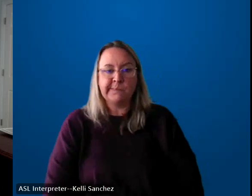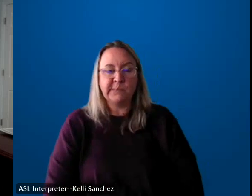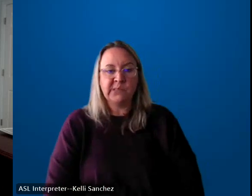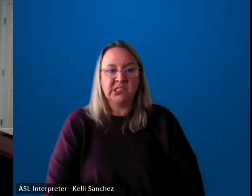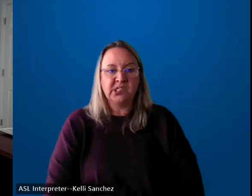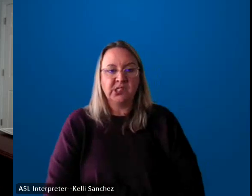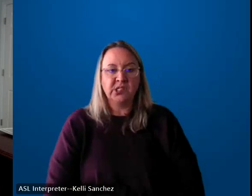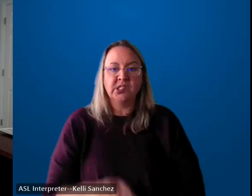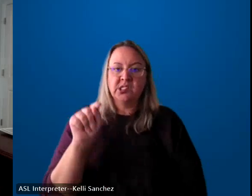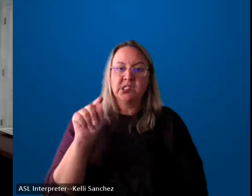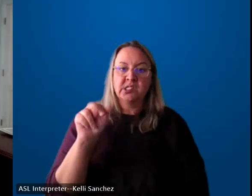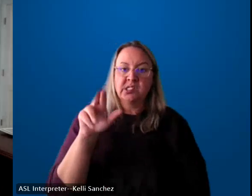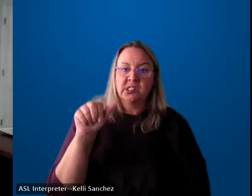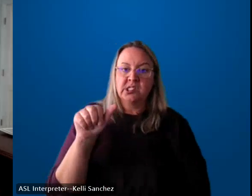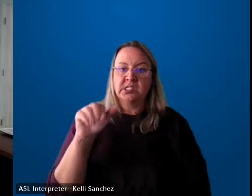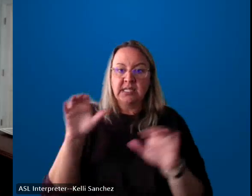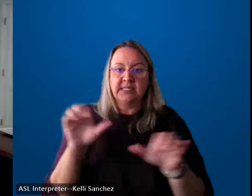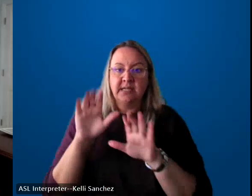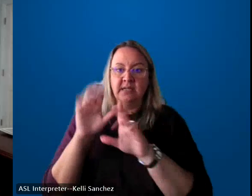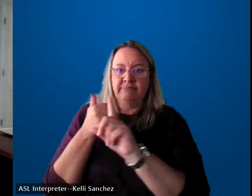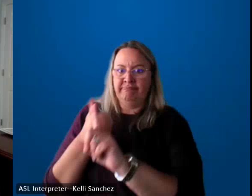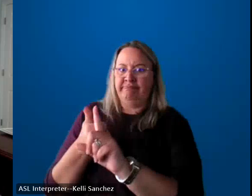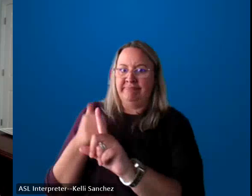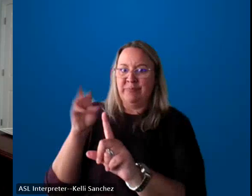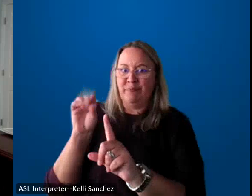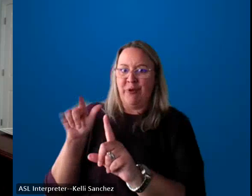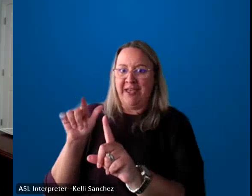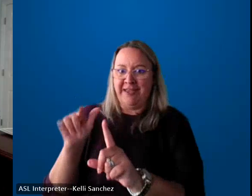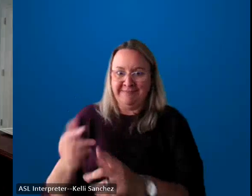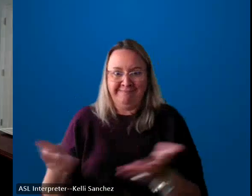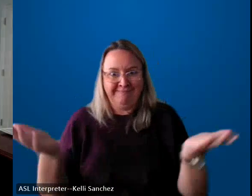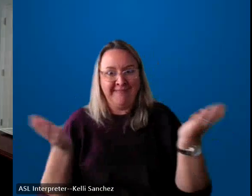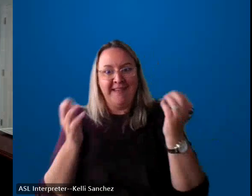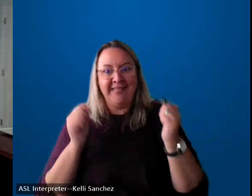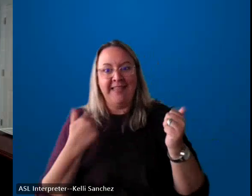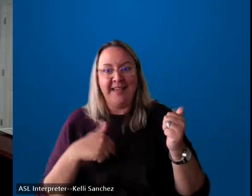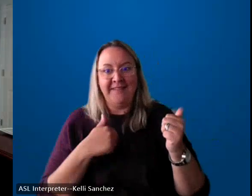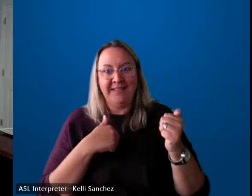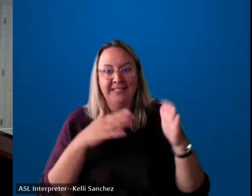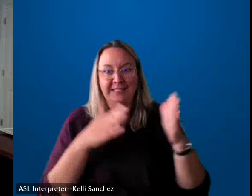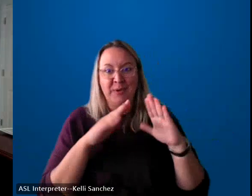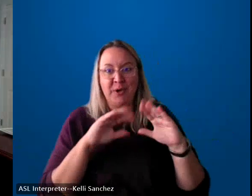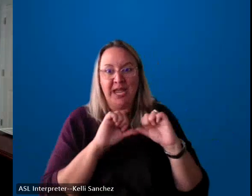Tara does done so well. I mean, I a know. lot of us are small agencies,